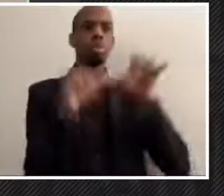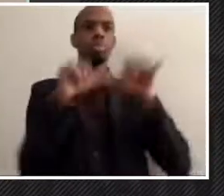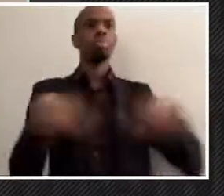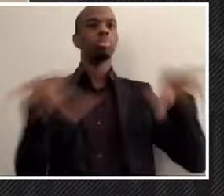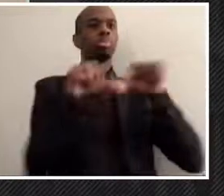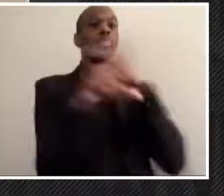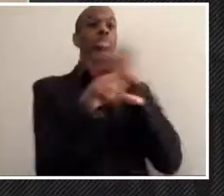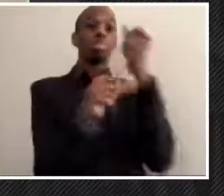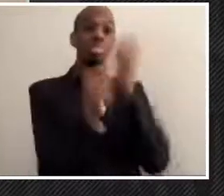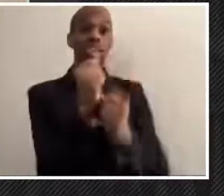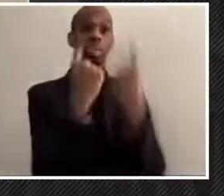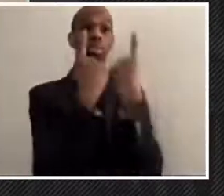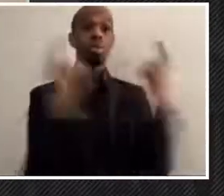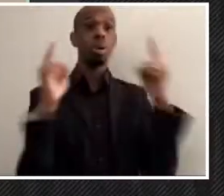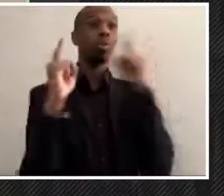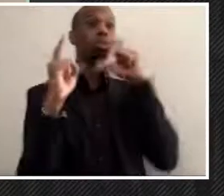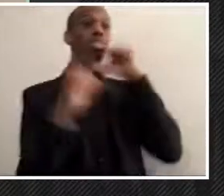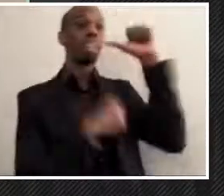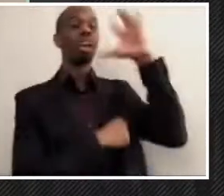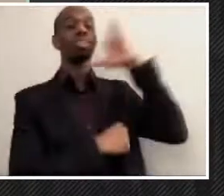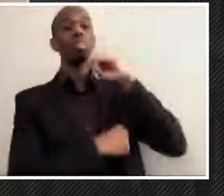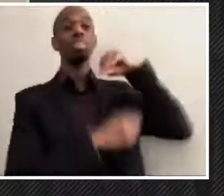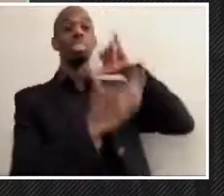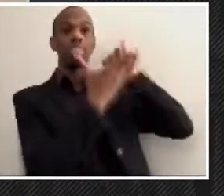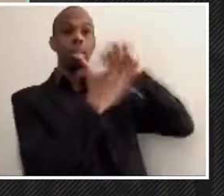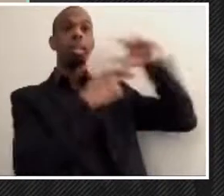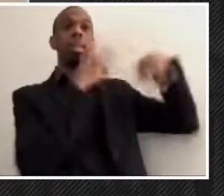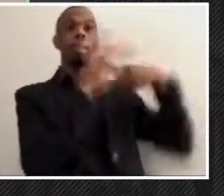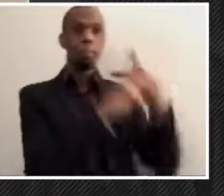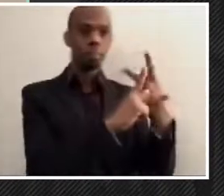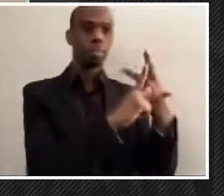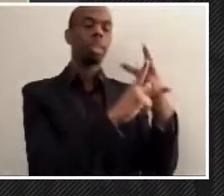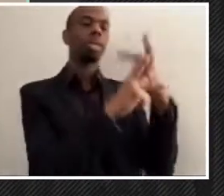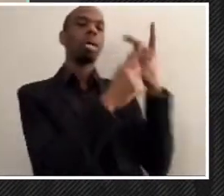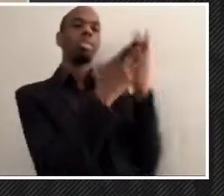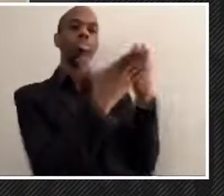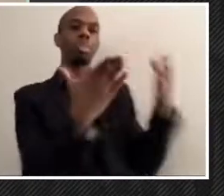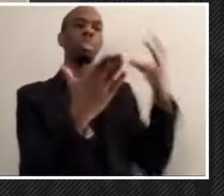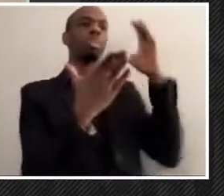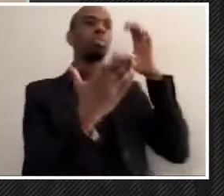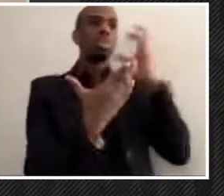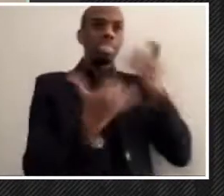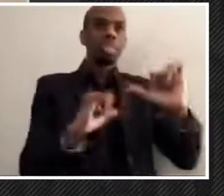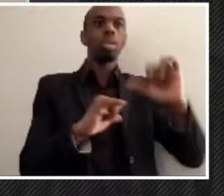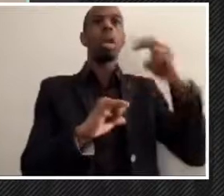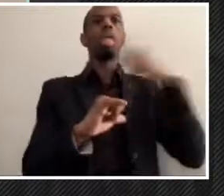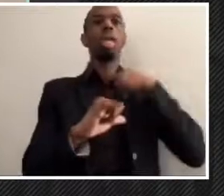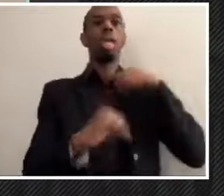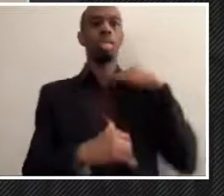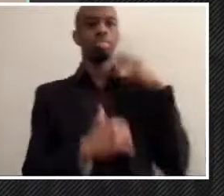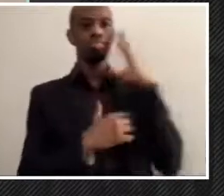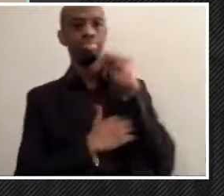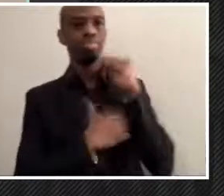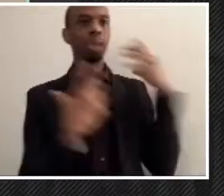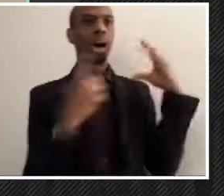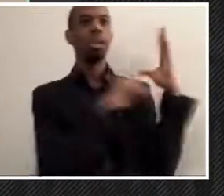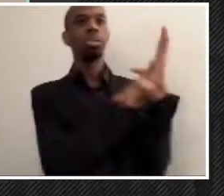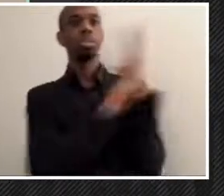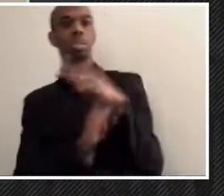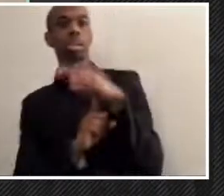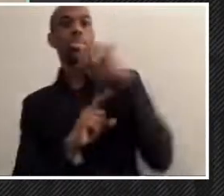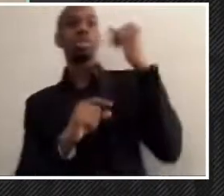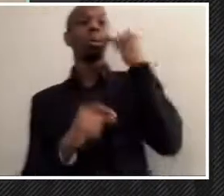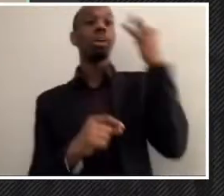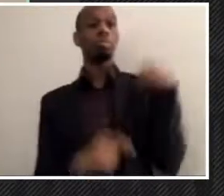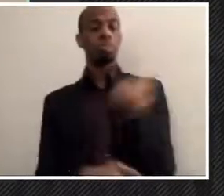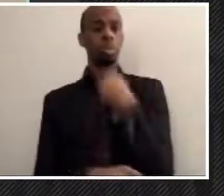a refraction and continues to be systematically and structurally oppressed afterward. And so if we don't make sure we center those folks, we're